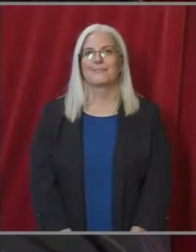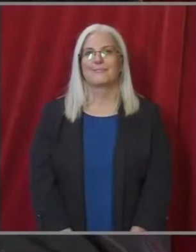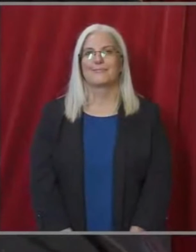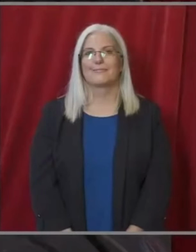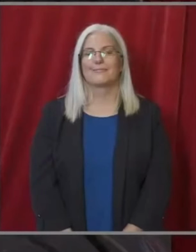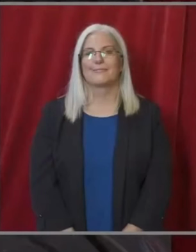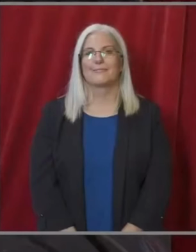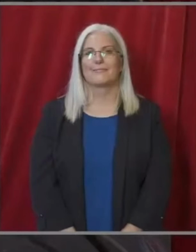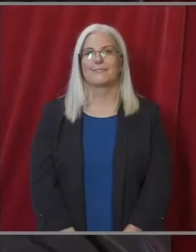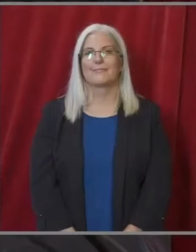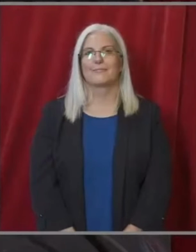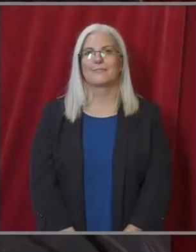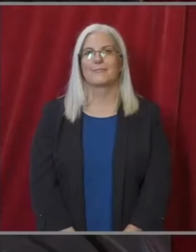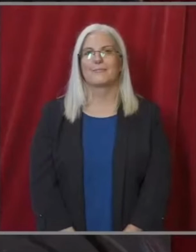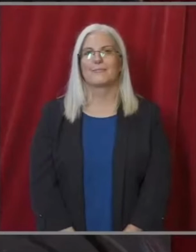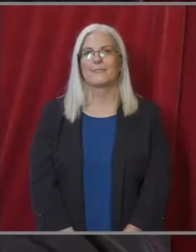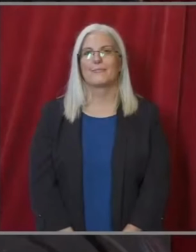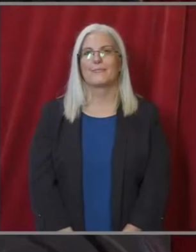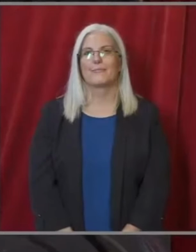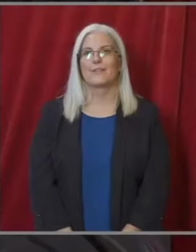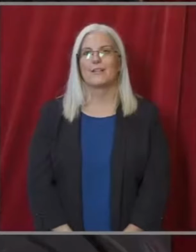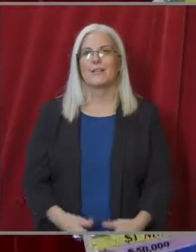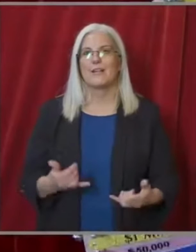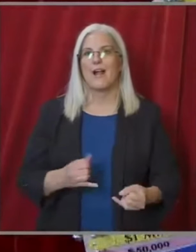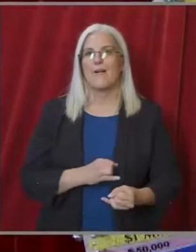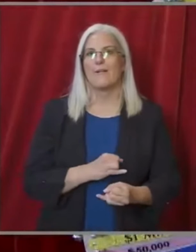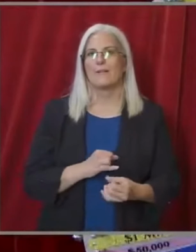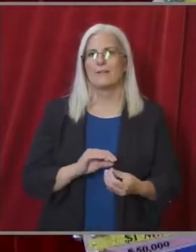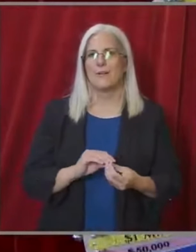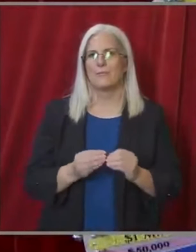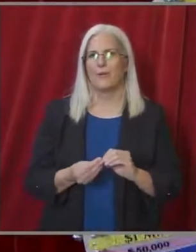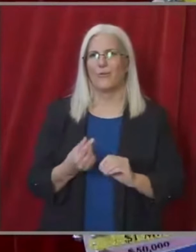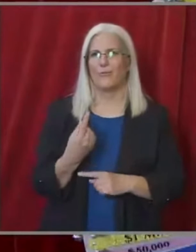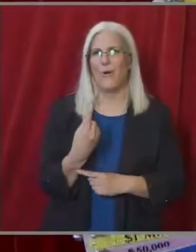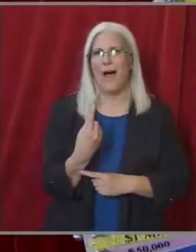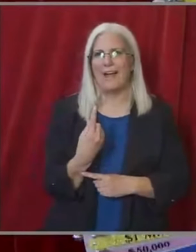Oh, this is going to be number one! Number one.